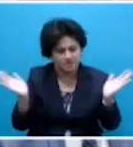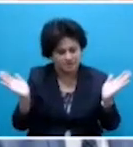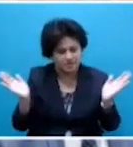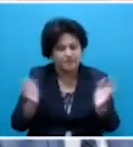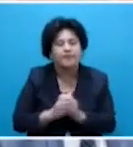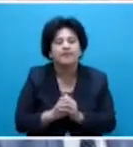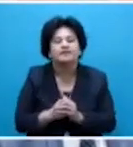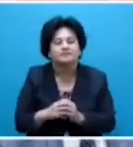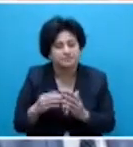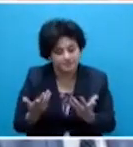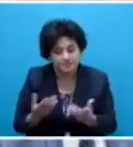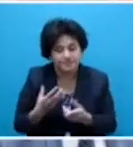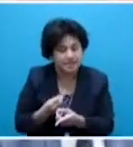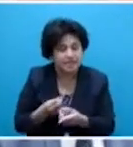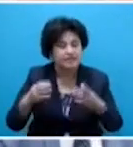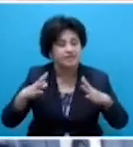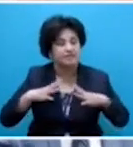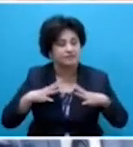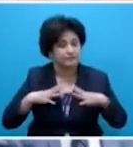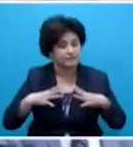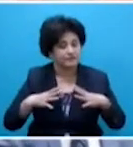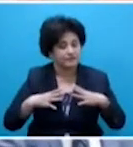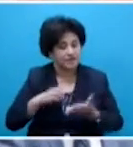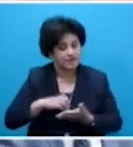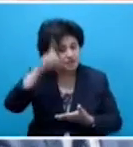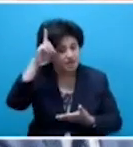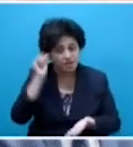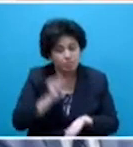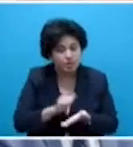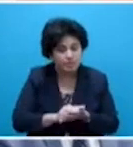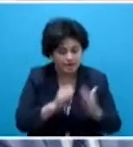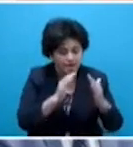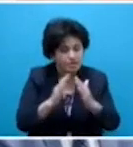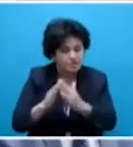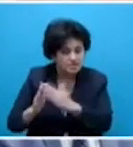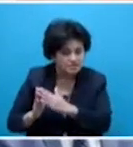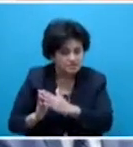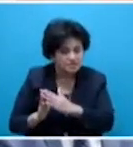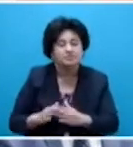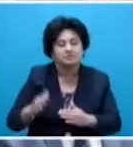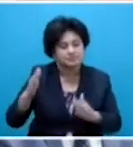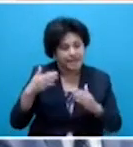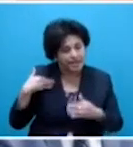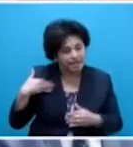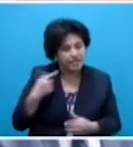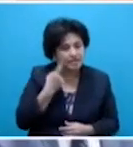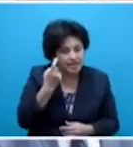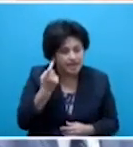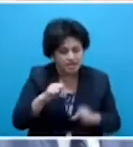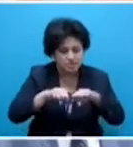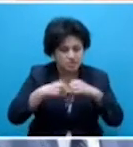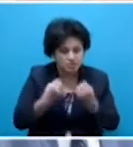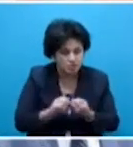guaranteed of free education, adequate housing and health care, social security, clean